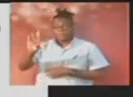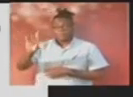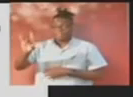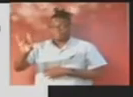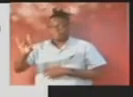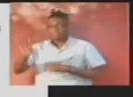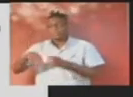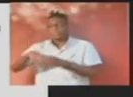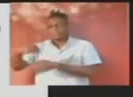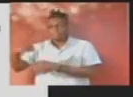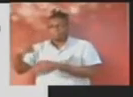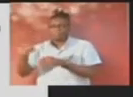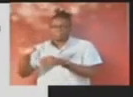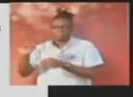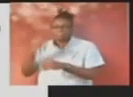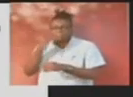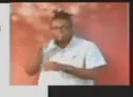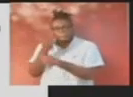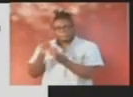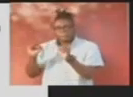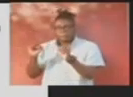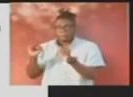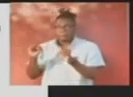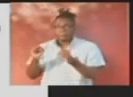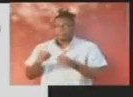3,318 are in home self-isolation,